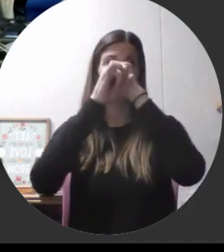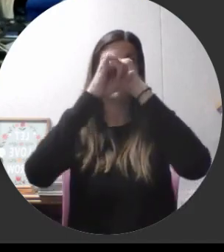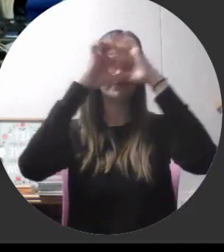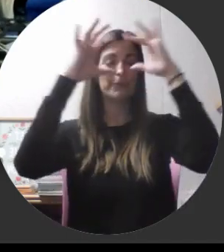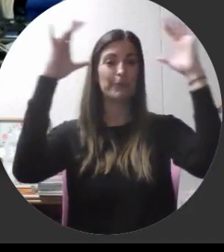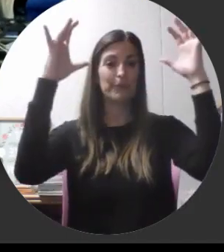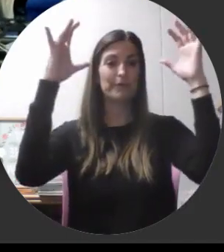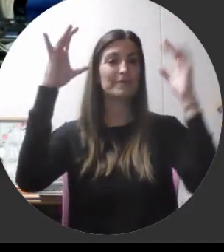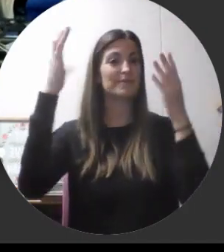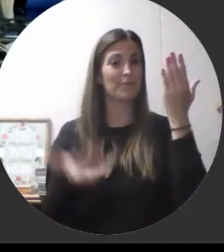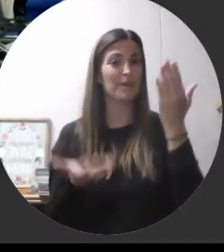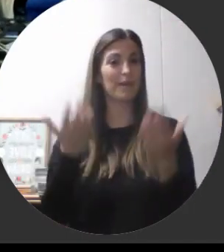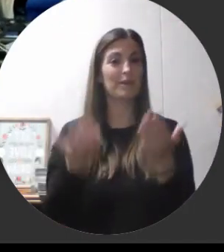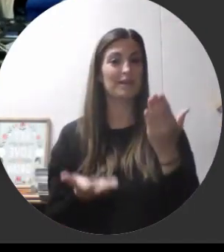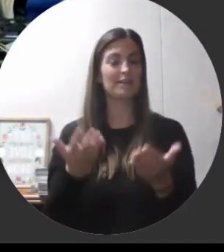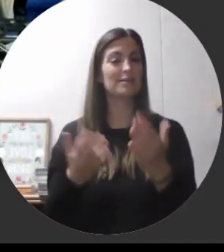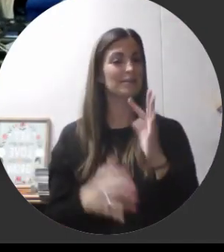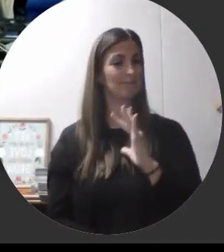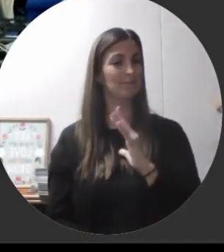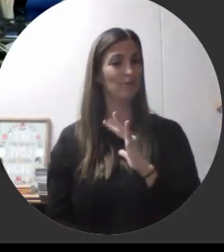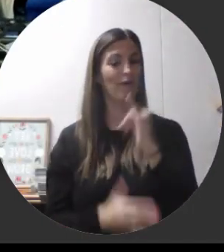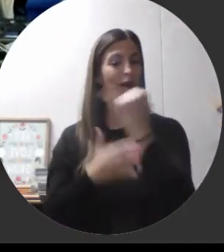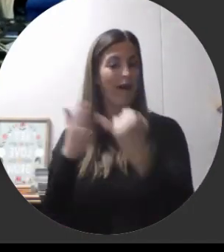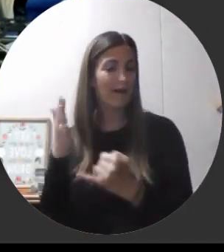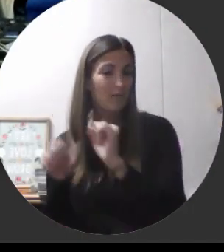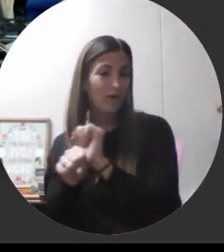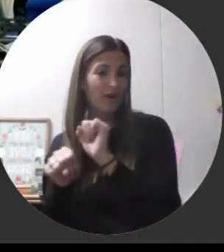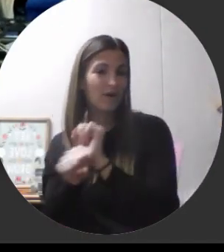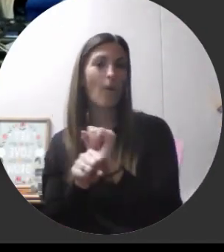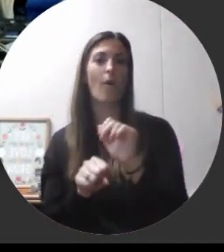projects from that chapter or some cool artwork. So